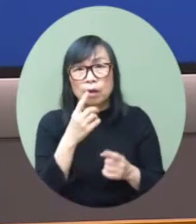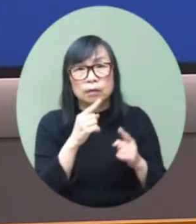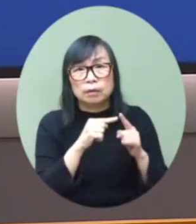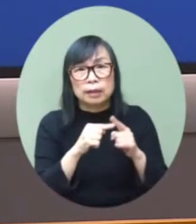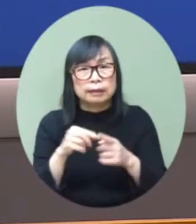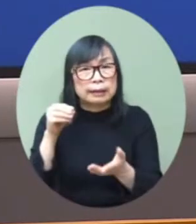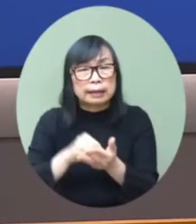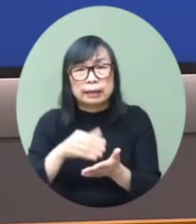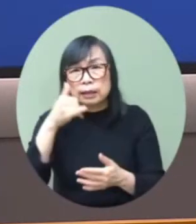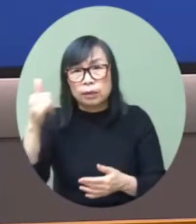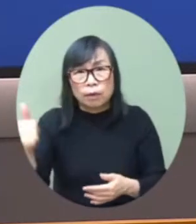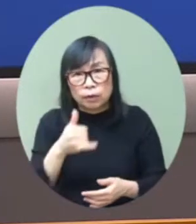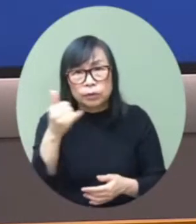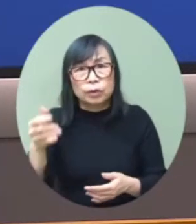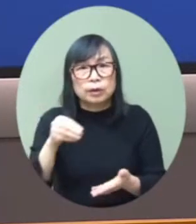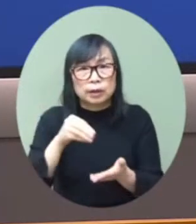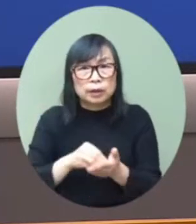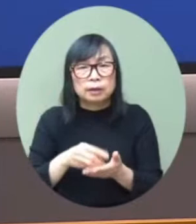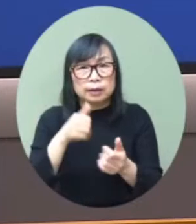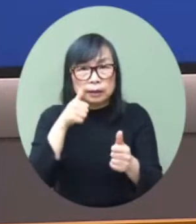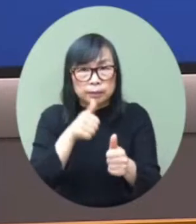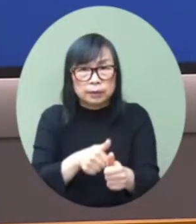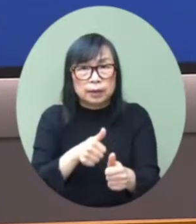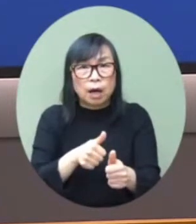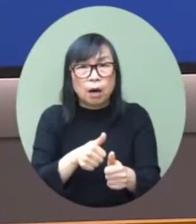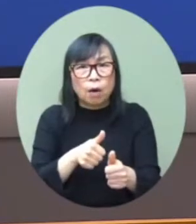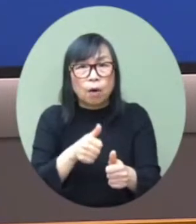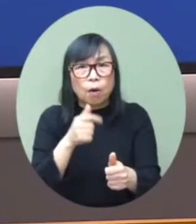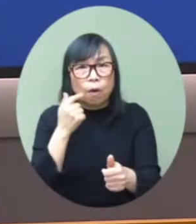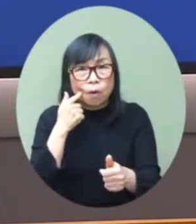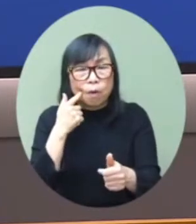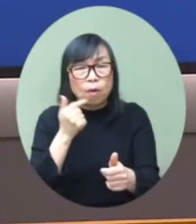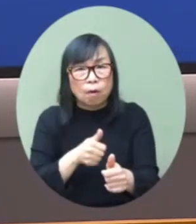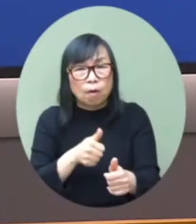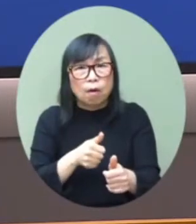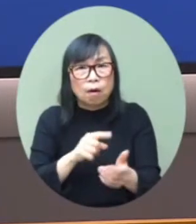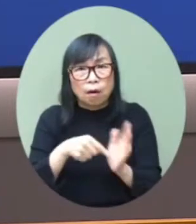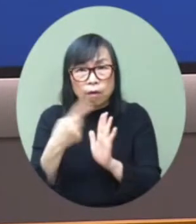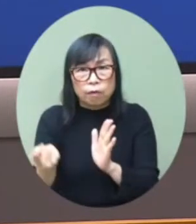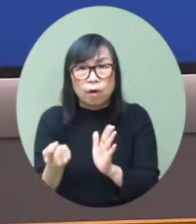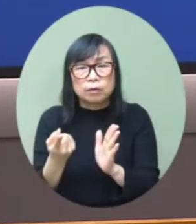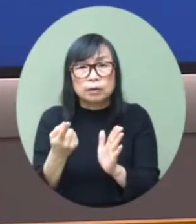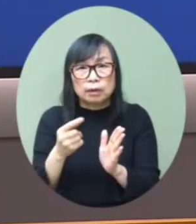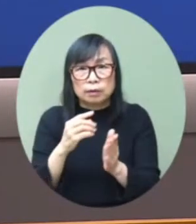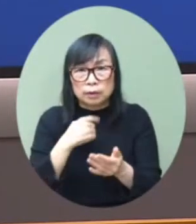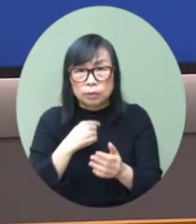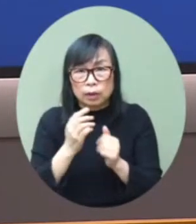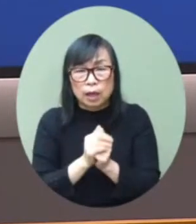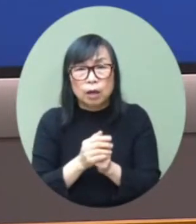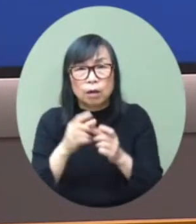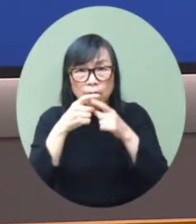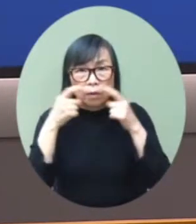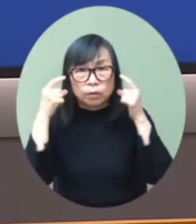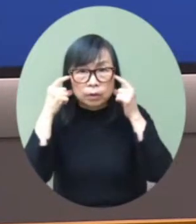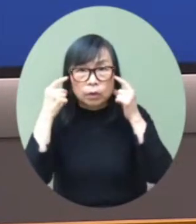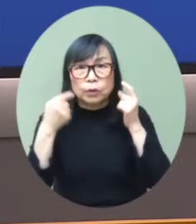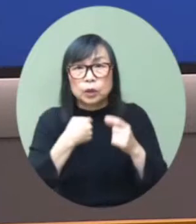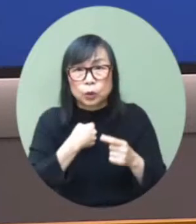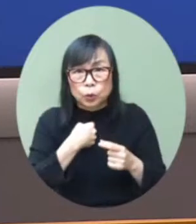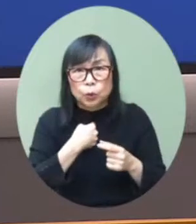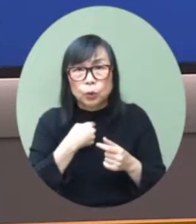an orderly manner, relax our social distancing measures on the 21st of April. Even so,